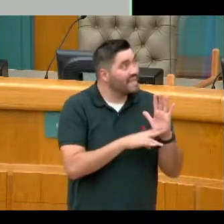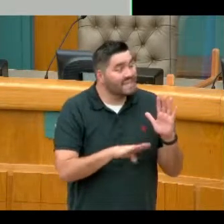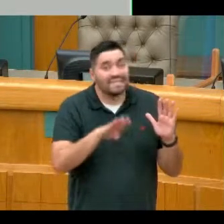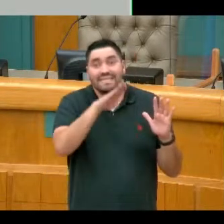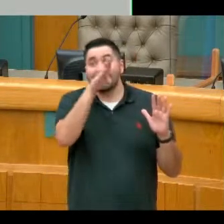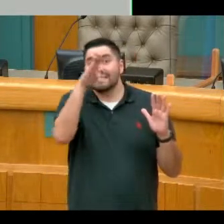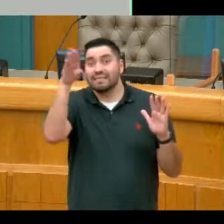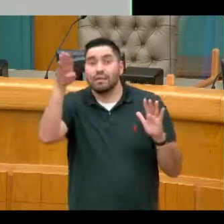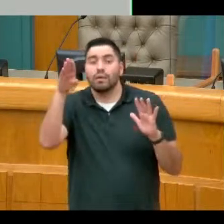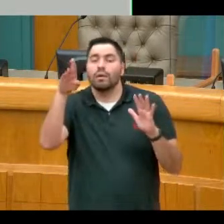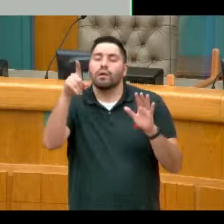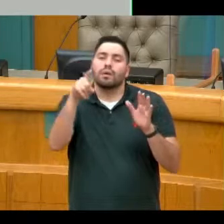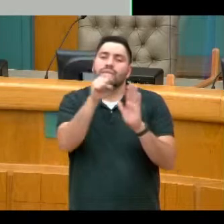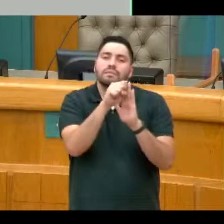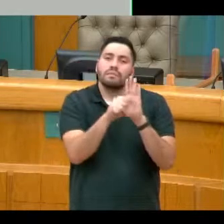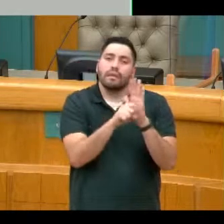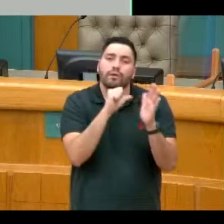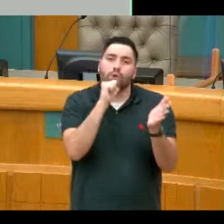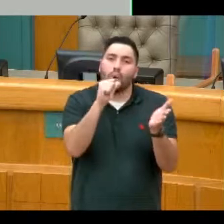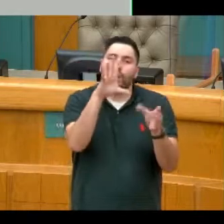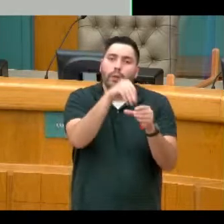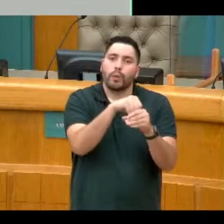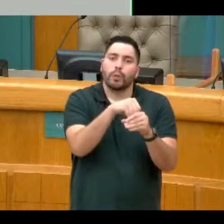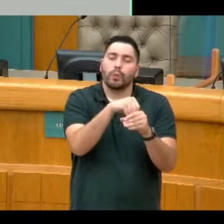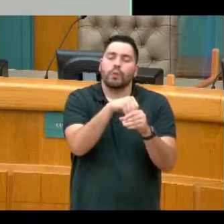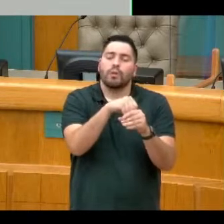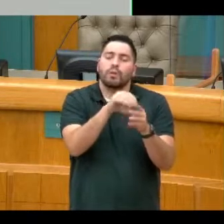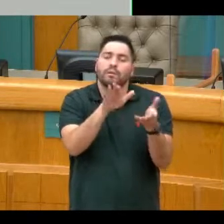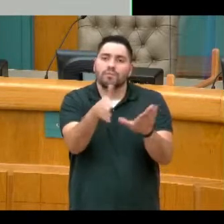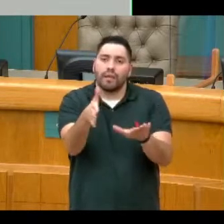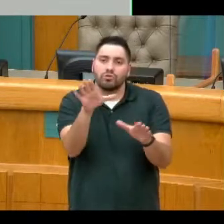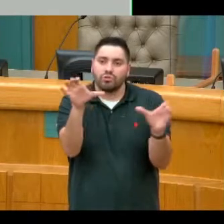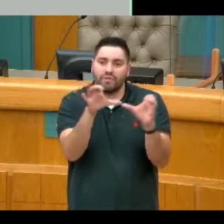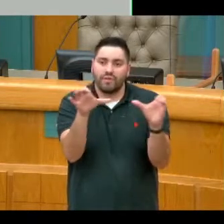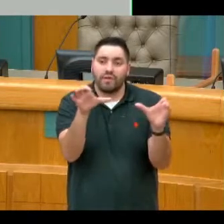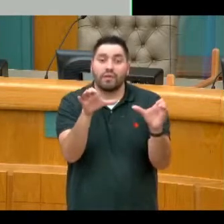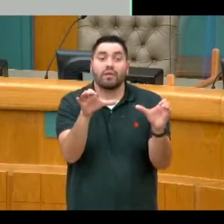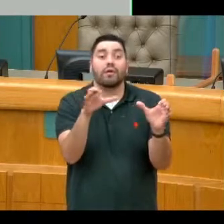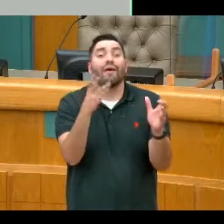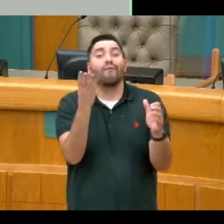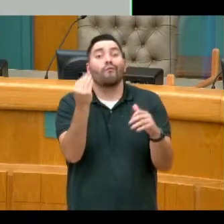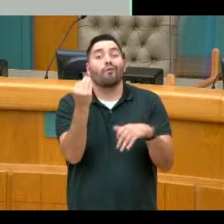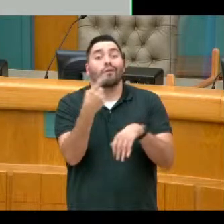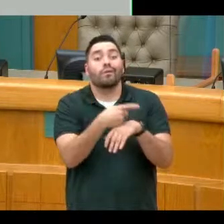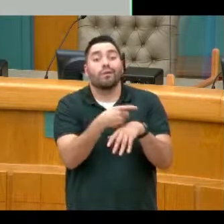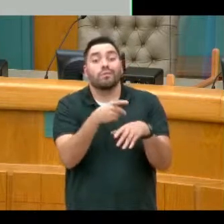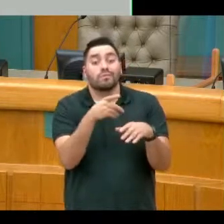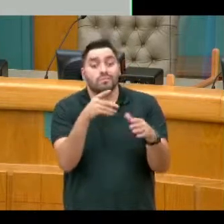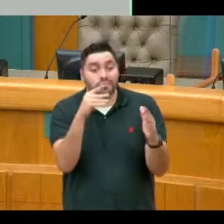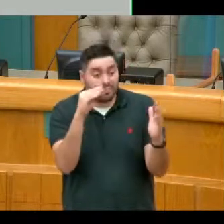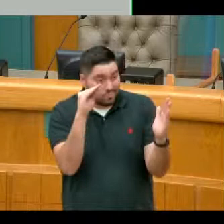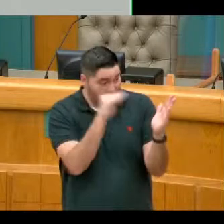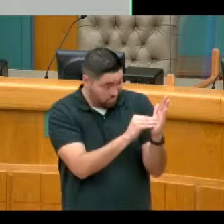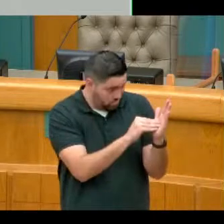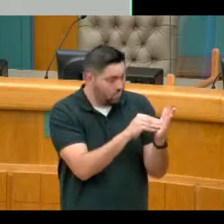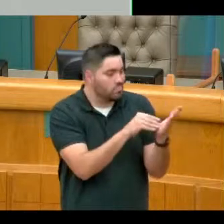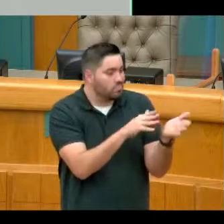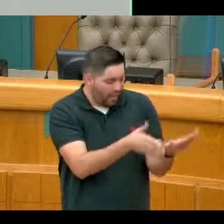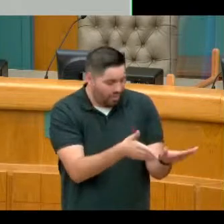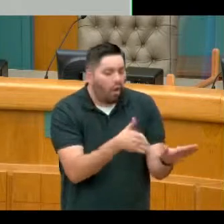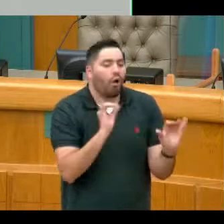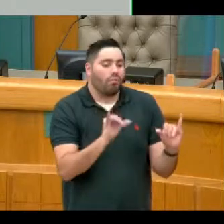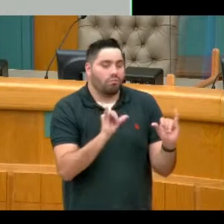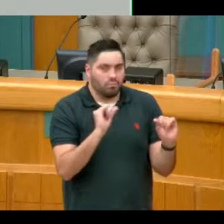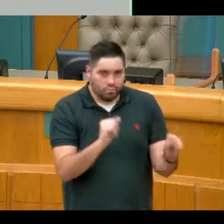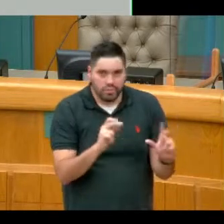I don't expect that that is going to continue given that we can see what happened with cases backwards through time.